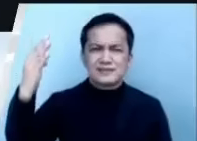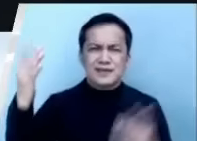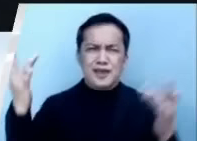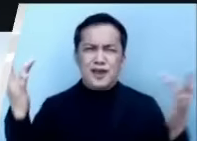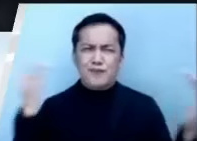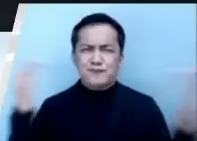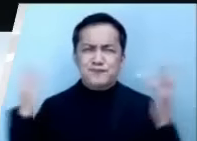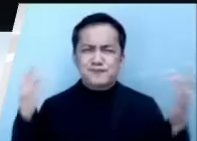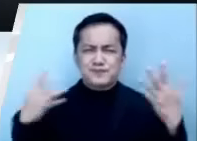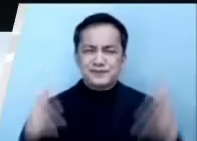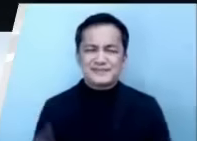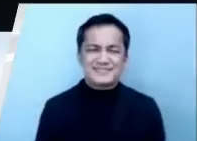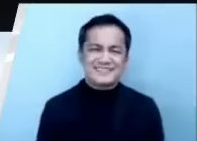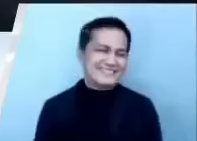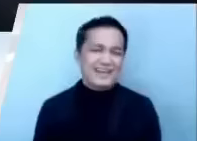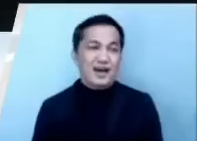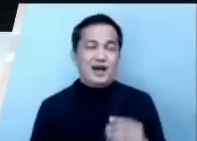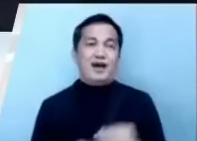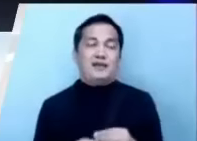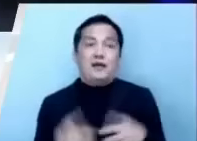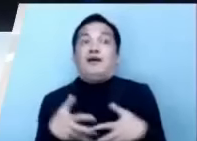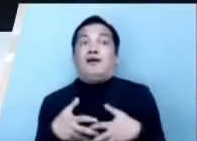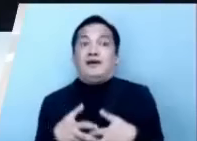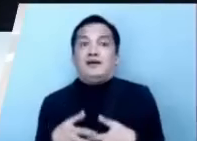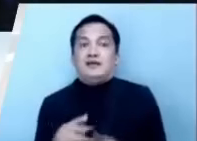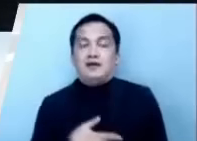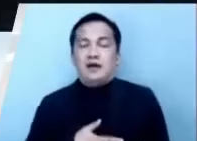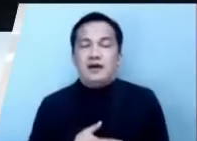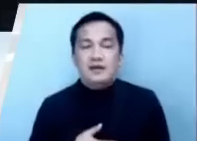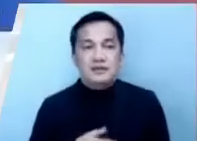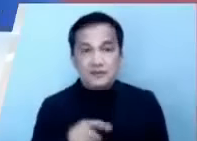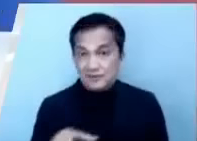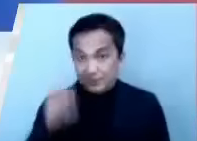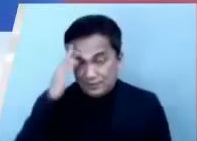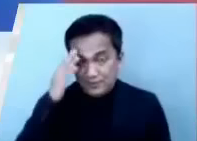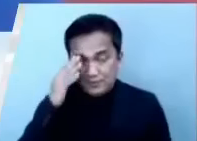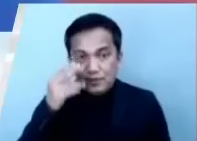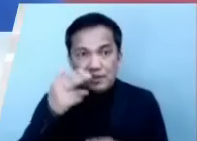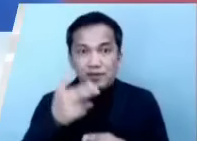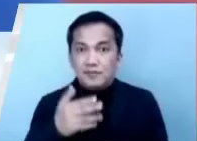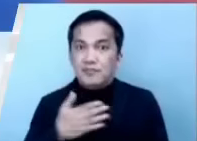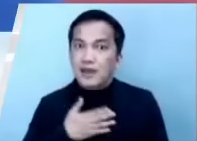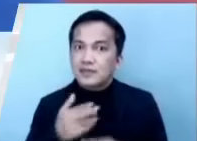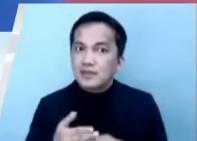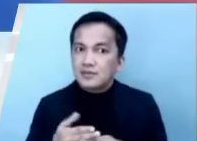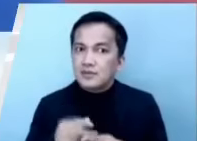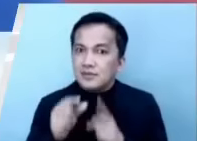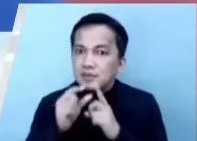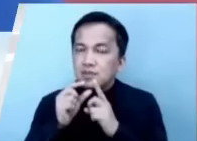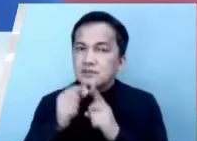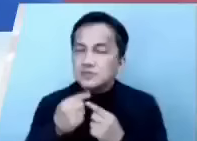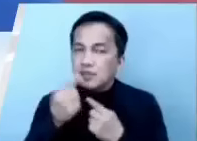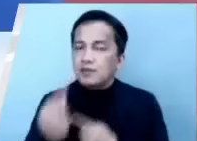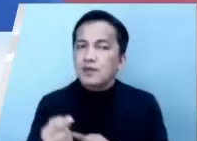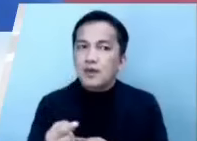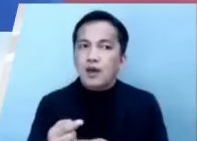It added more shock, but you know, when they called my name, I just had in mind was that,